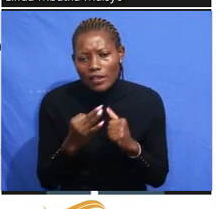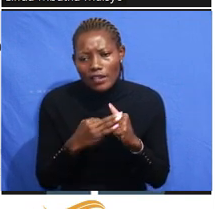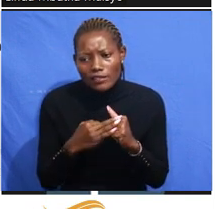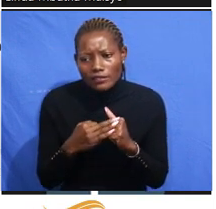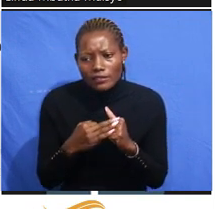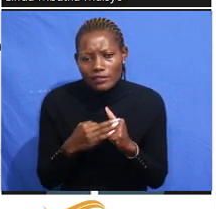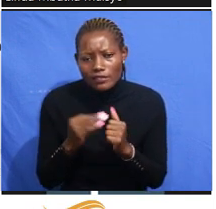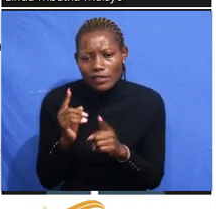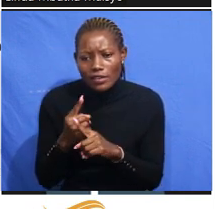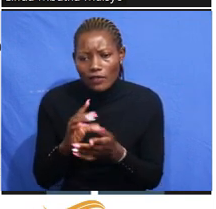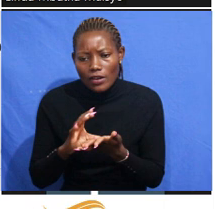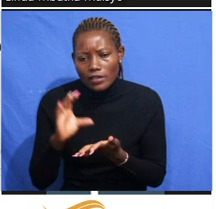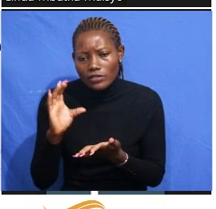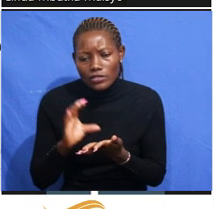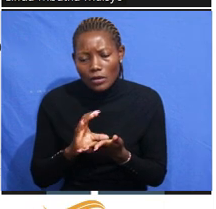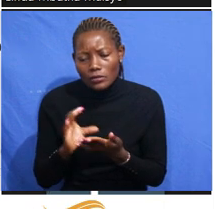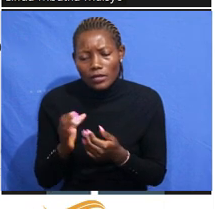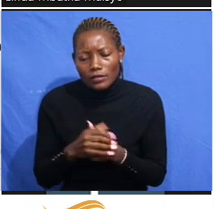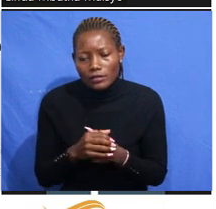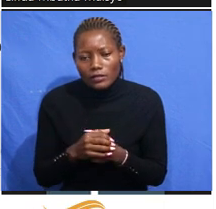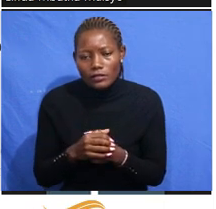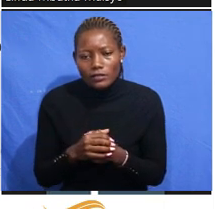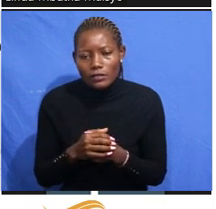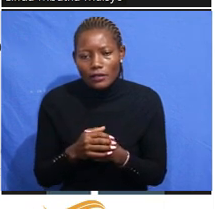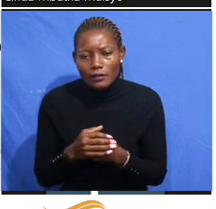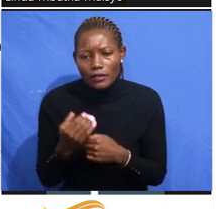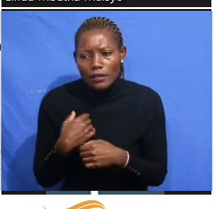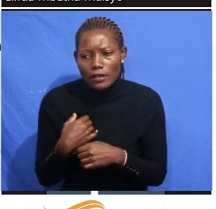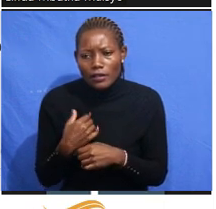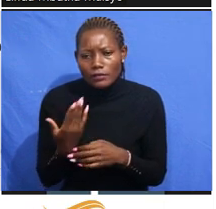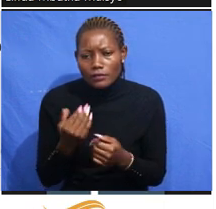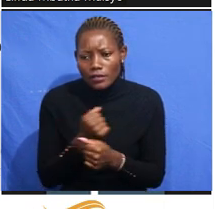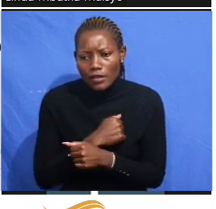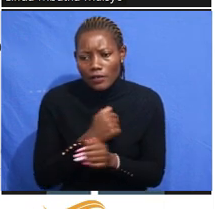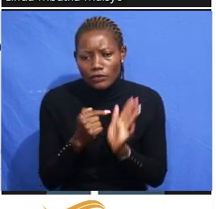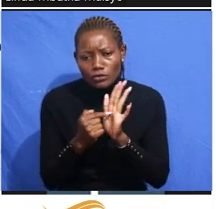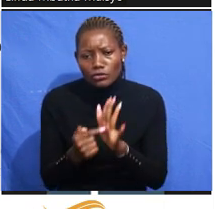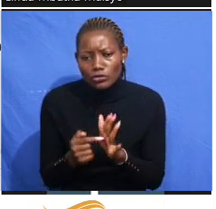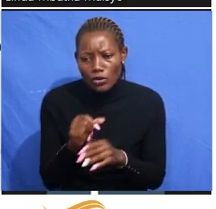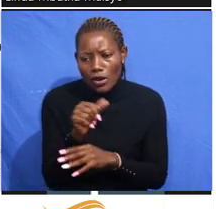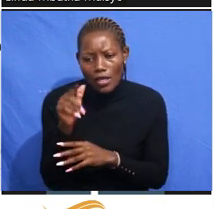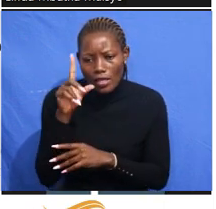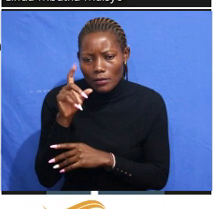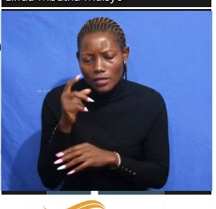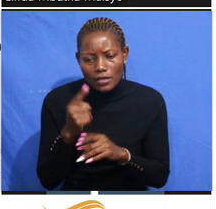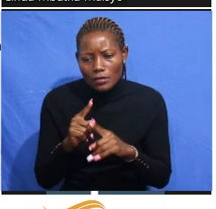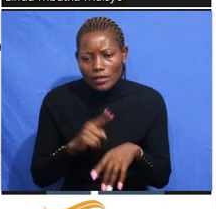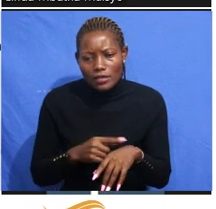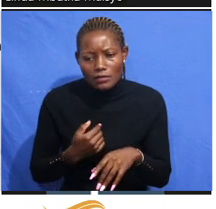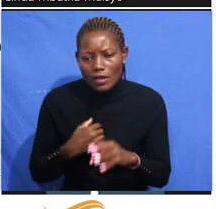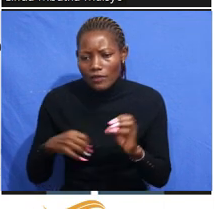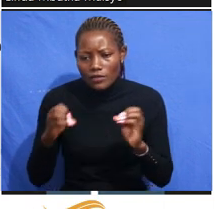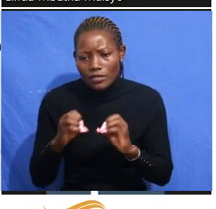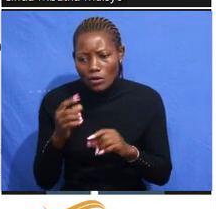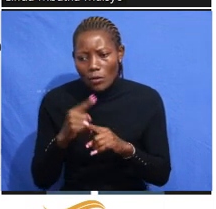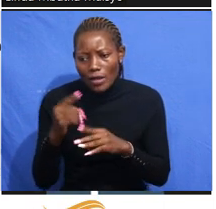8 chapters. I would have liked to have shown some diagrams, but we don't have time for that. So what I've done is at the end of